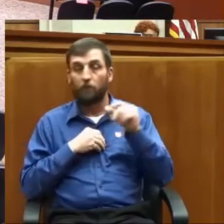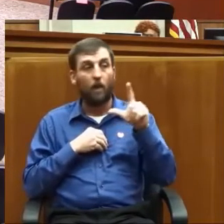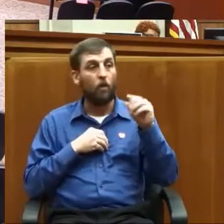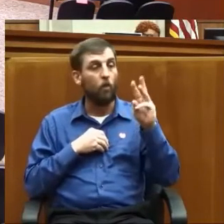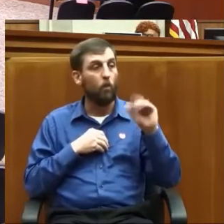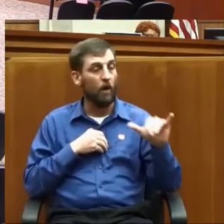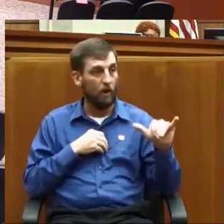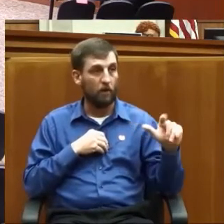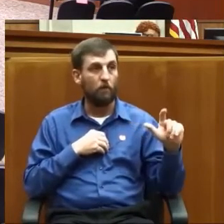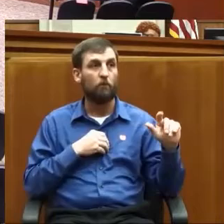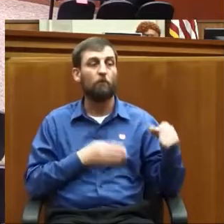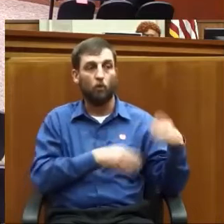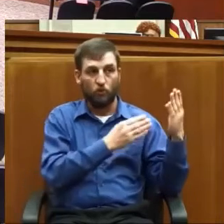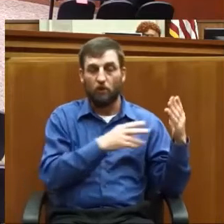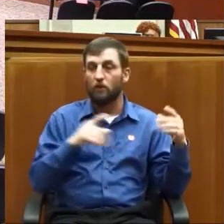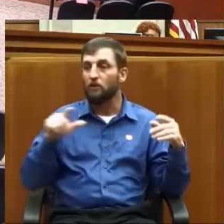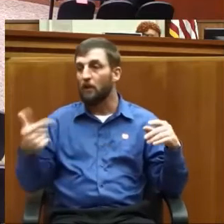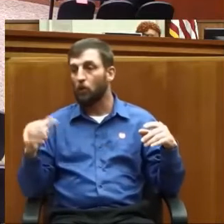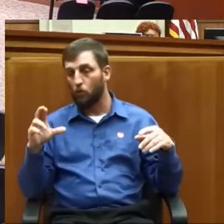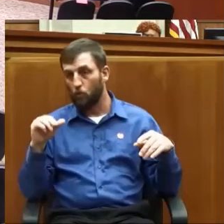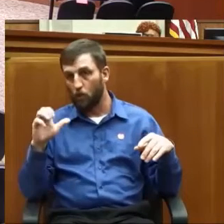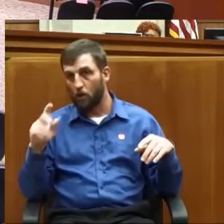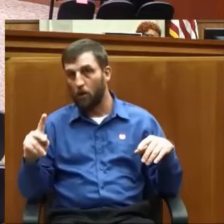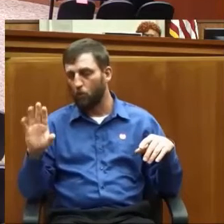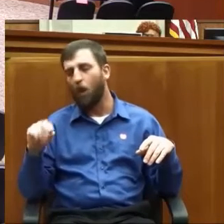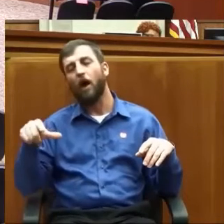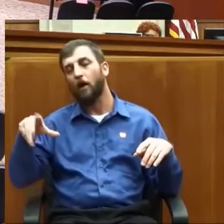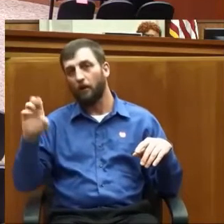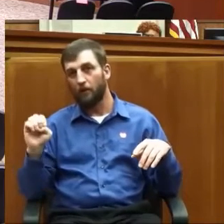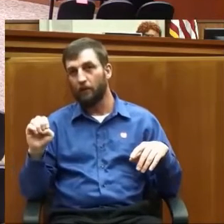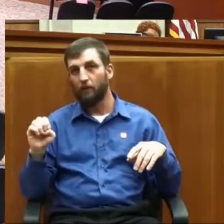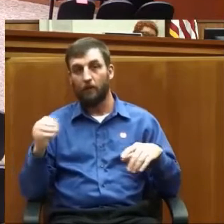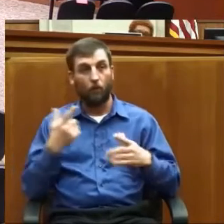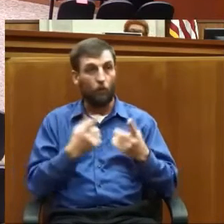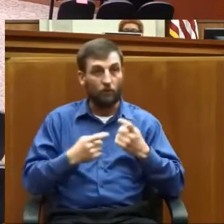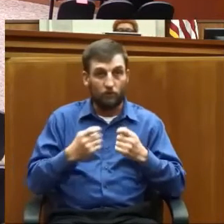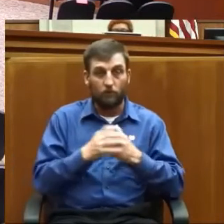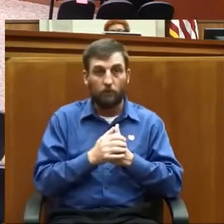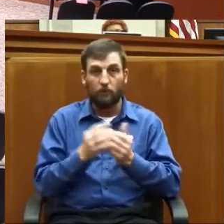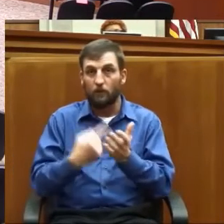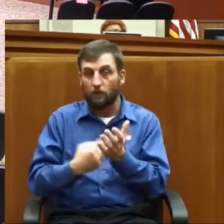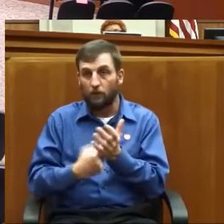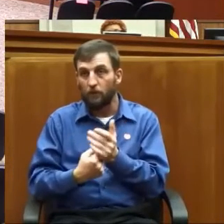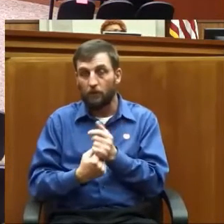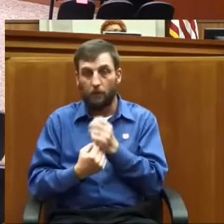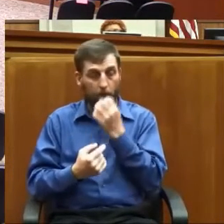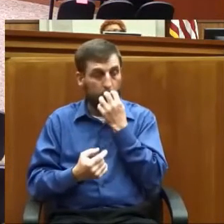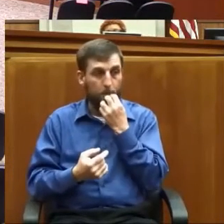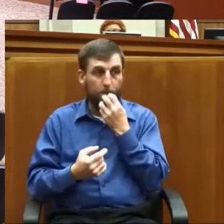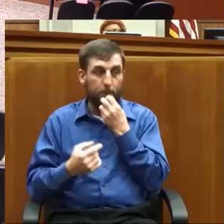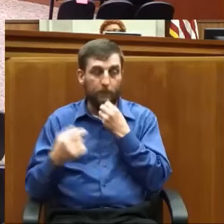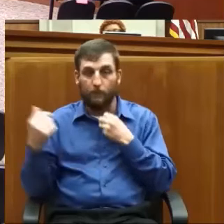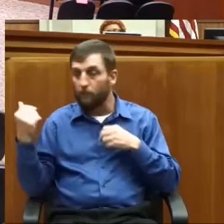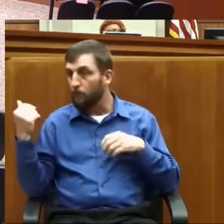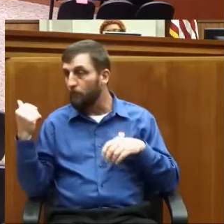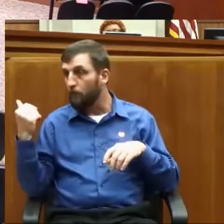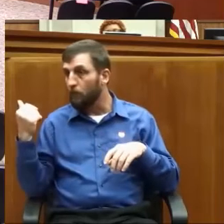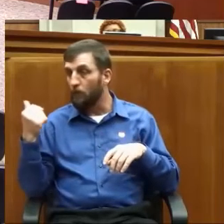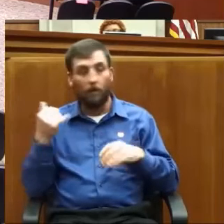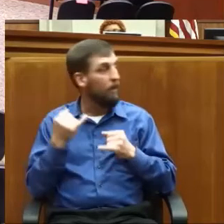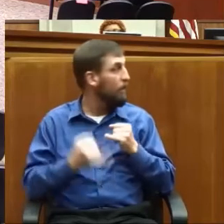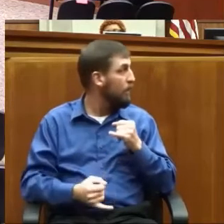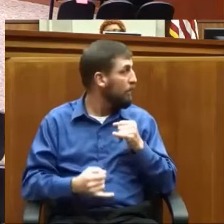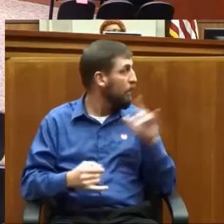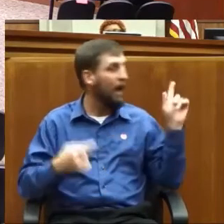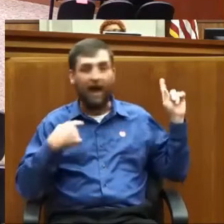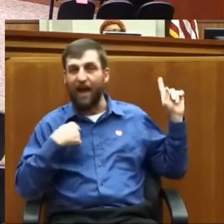Ms. Holloway, second by Mr. Rock. Any discussion from the board or questions on this item? Again, much like the last item, it's an information